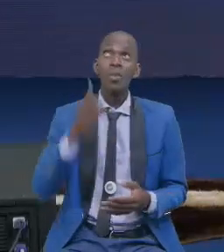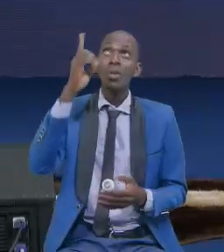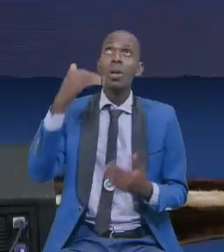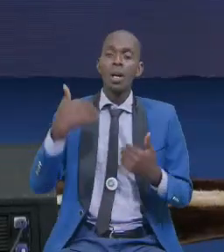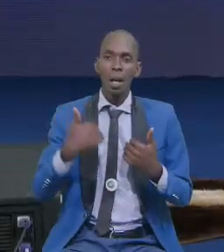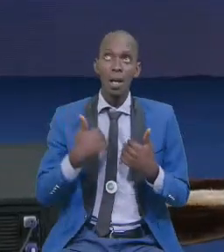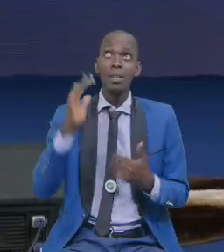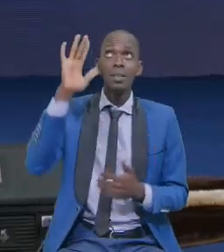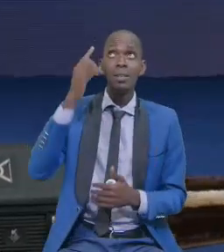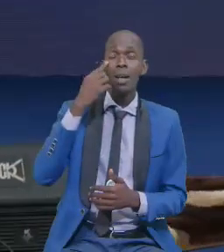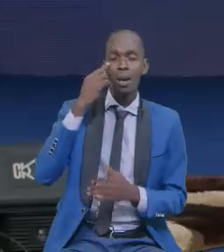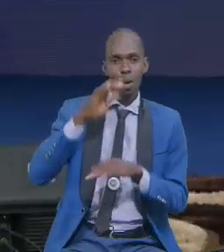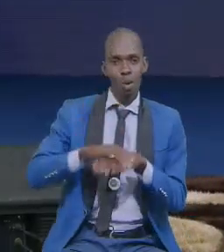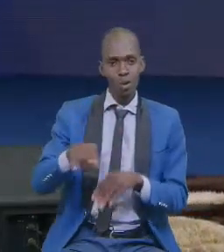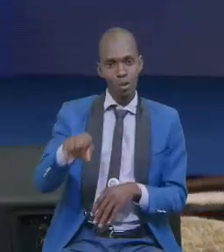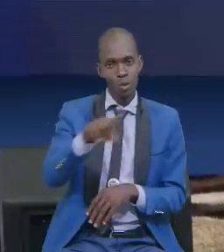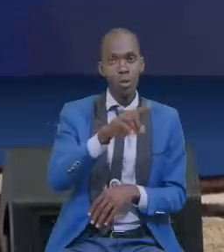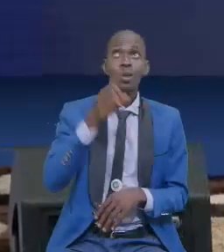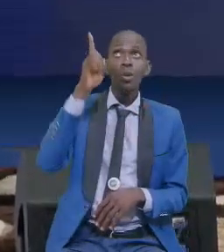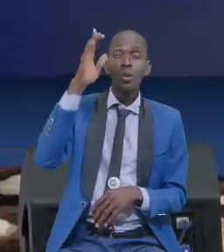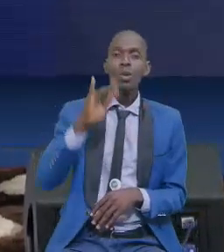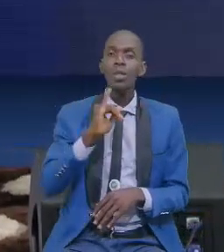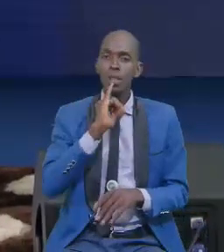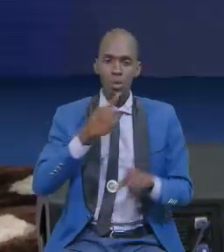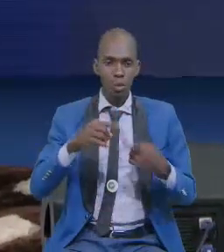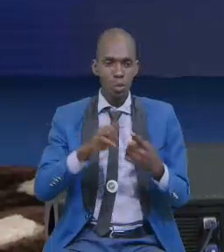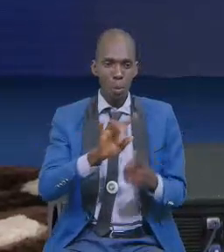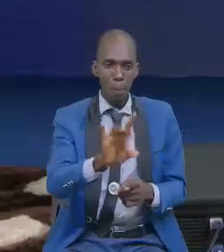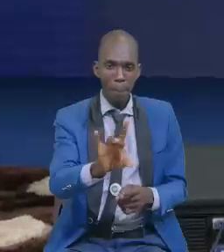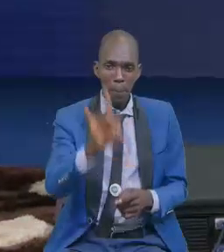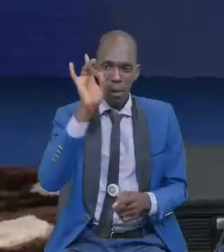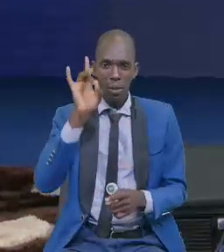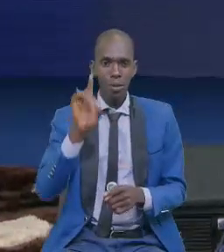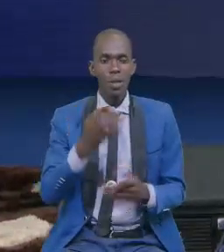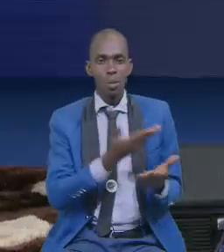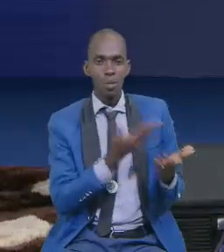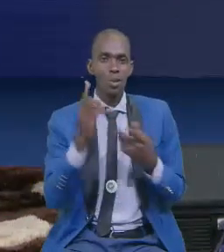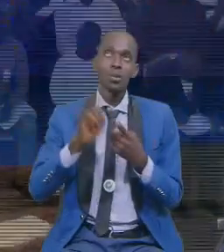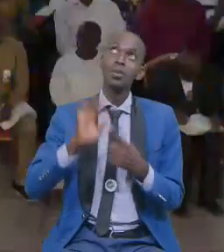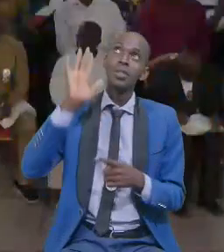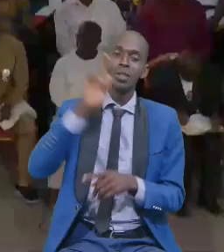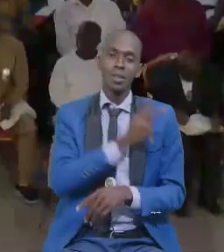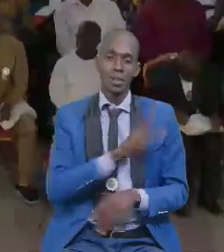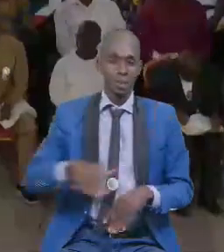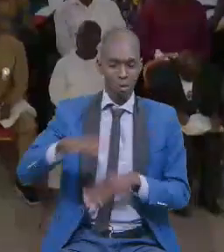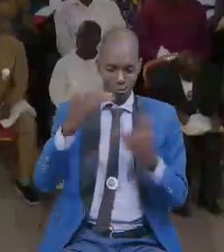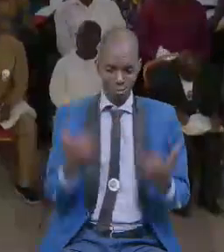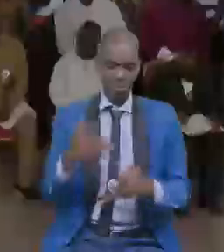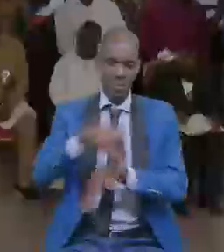you. And God is going to pick you up and bring you to his kingdom tonight in Jesus'